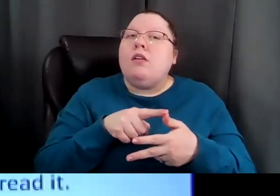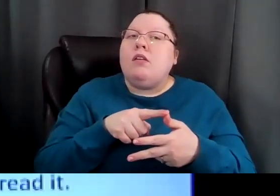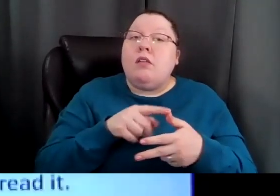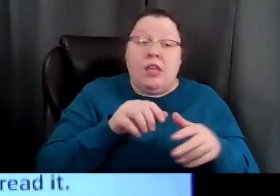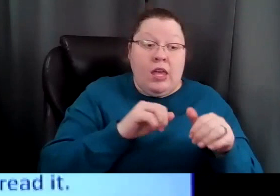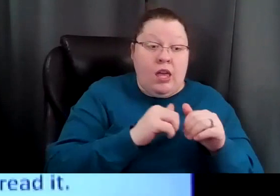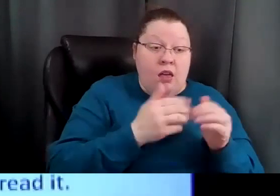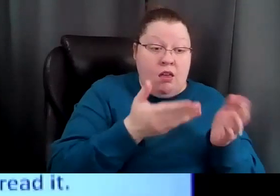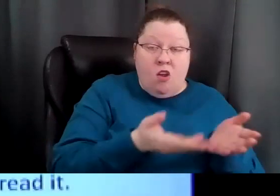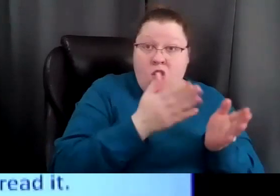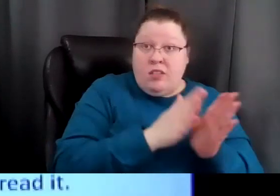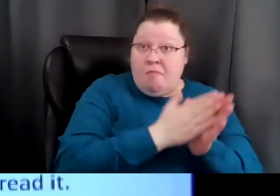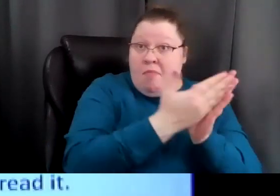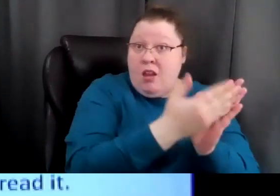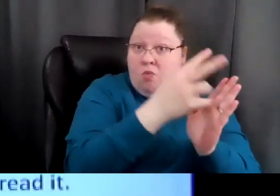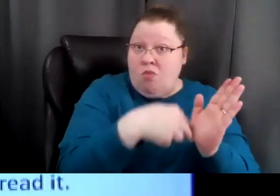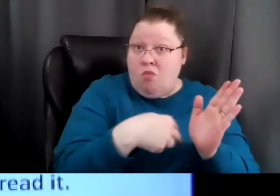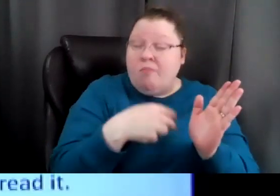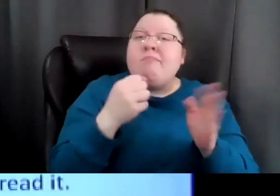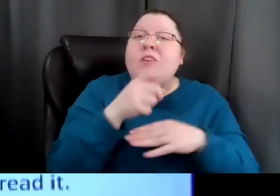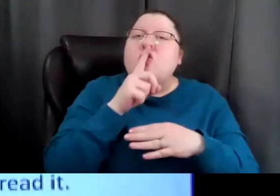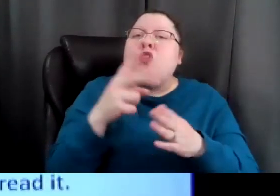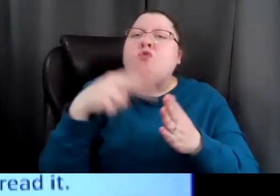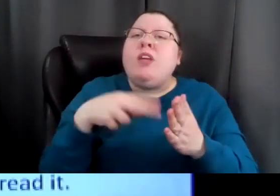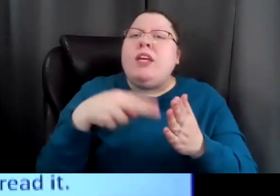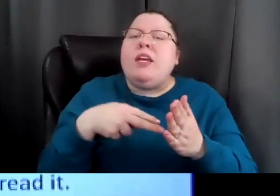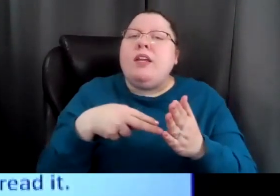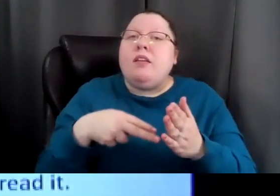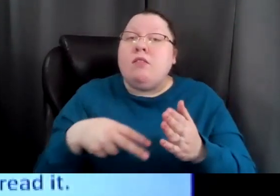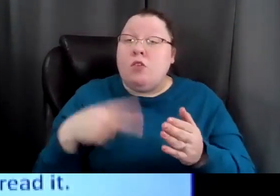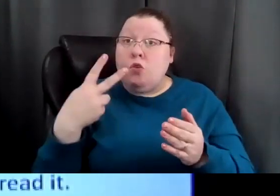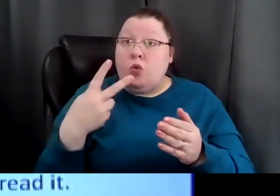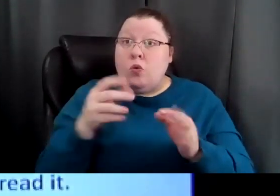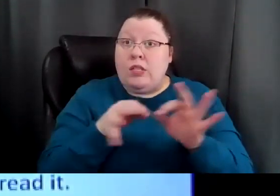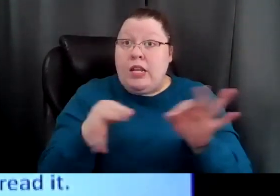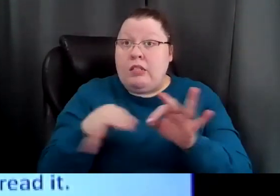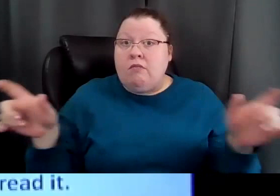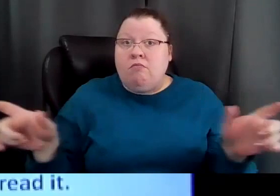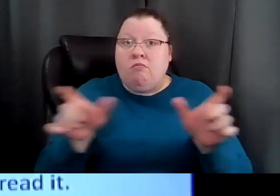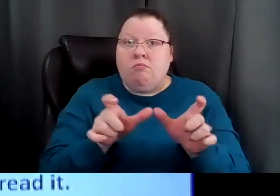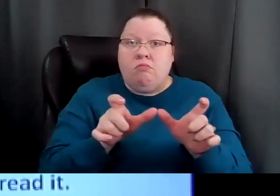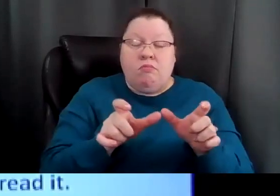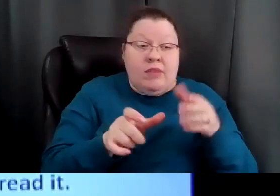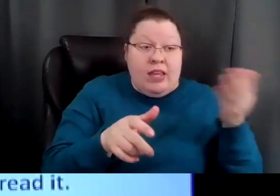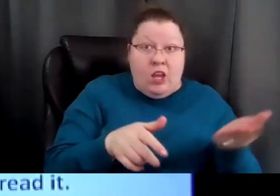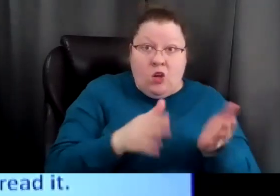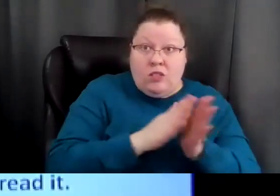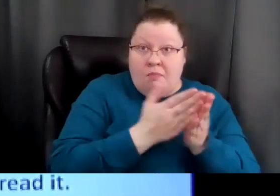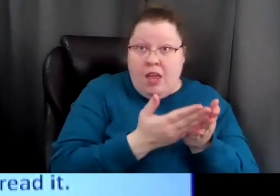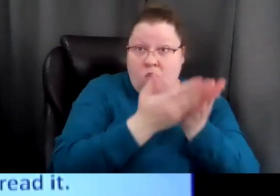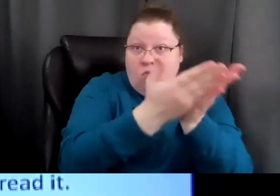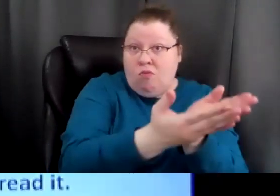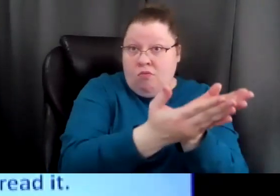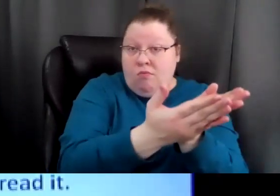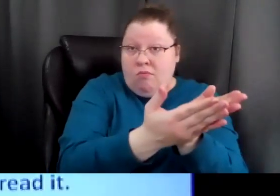it. I'm giving directions, but I've put 2 sentences together. Here is the manual. Be sure to read